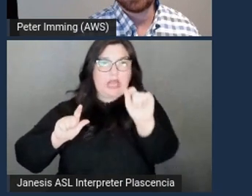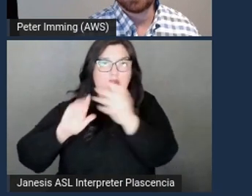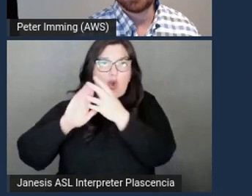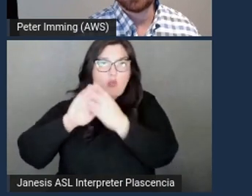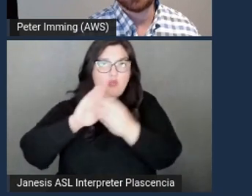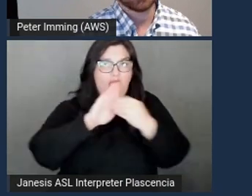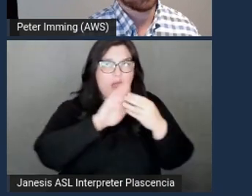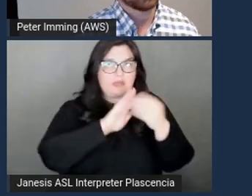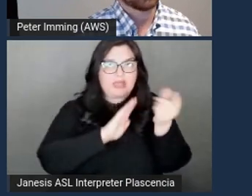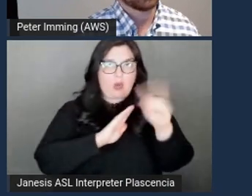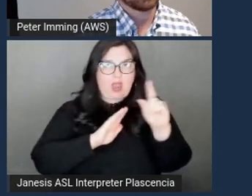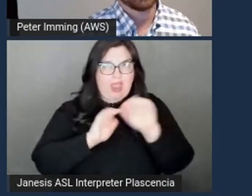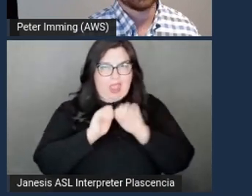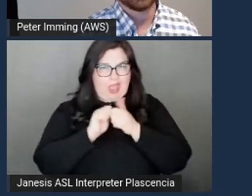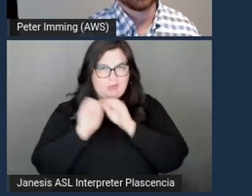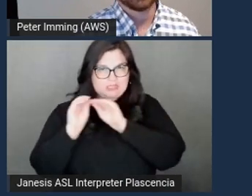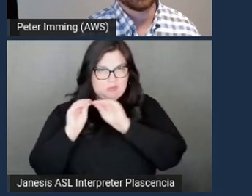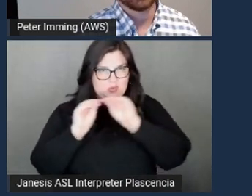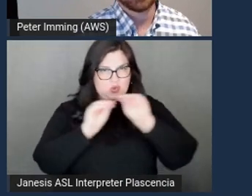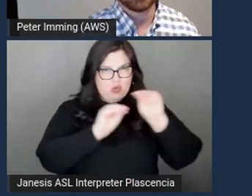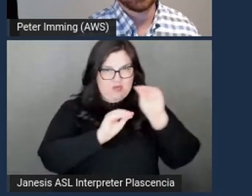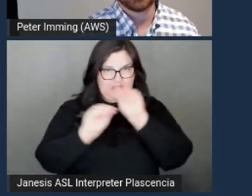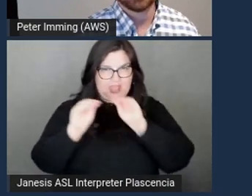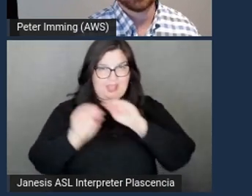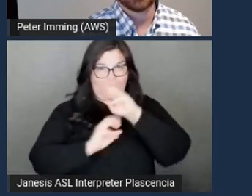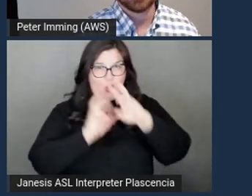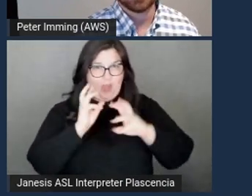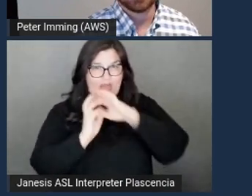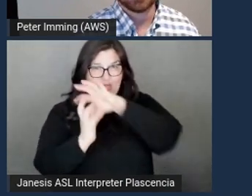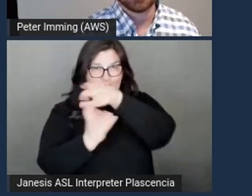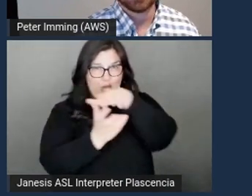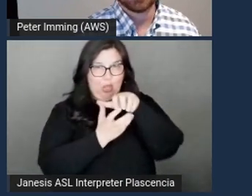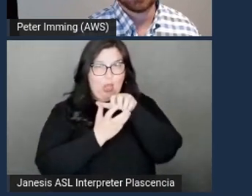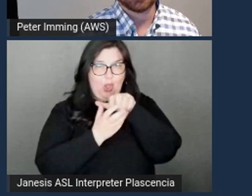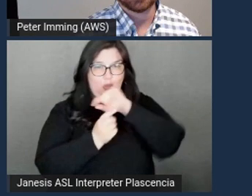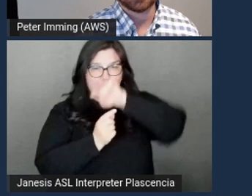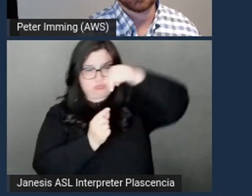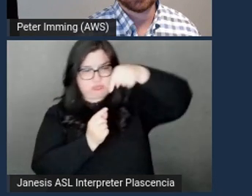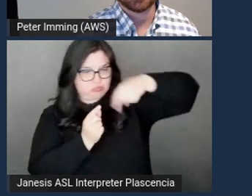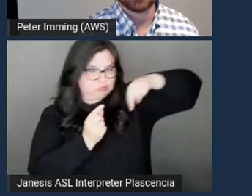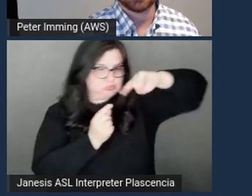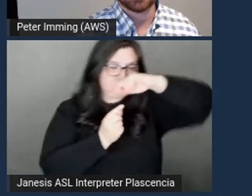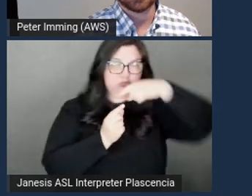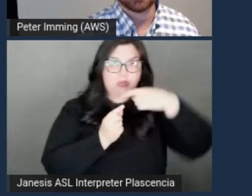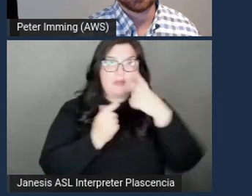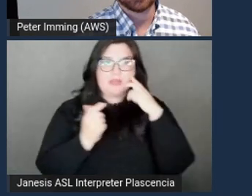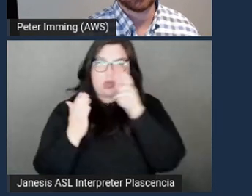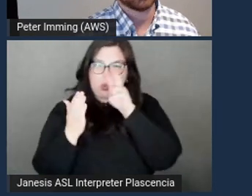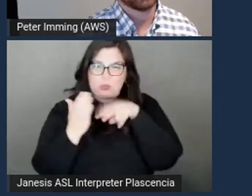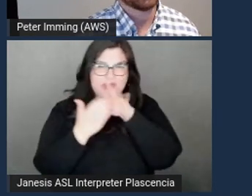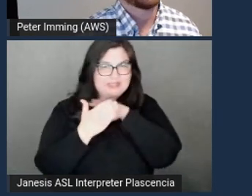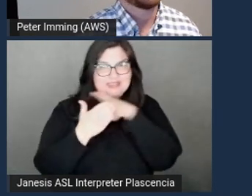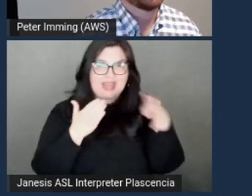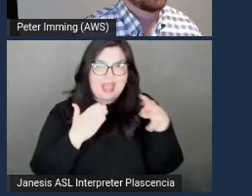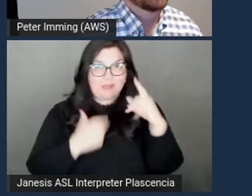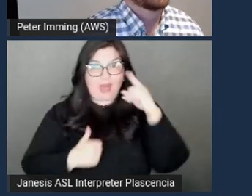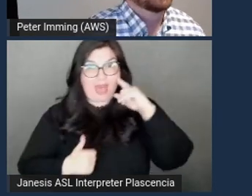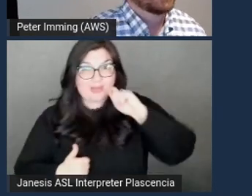how your data is moving around the globe, which is not easy to just read from a table. I think it's cool to see it on an actual